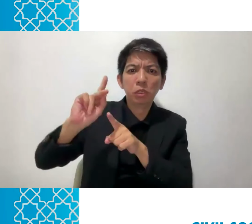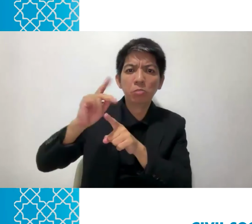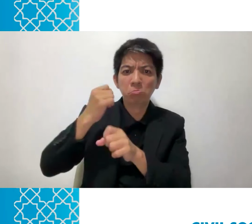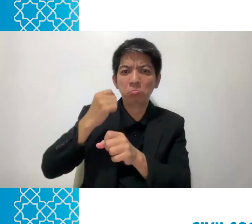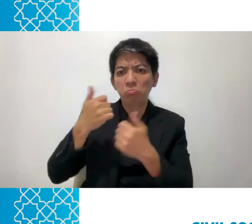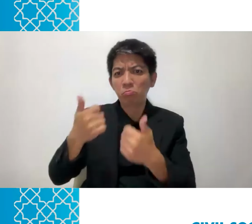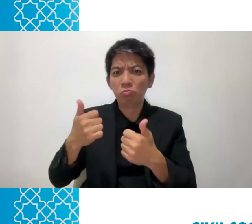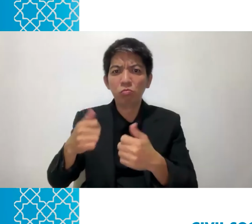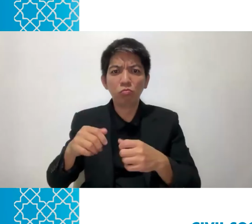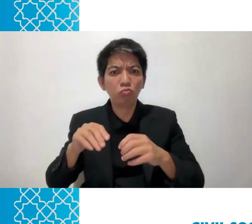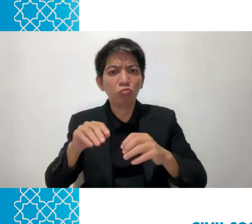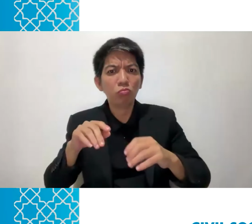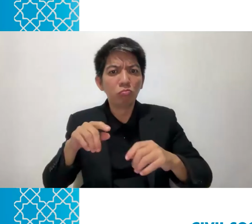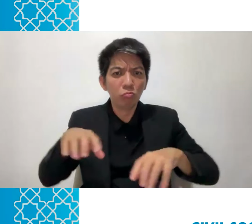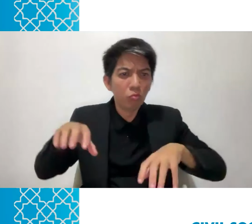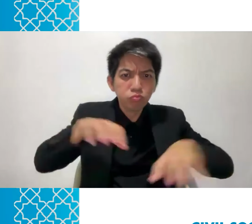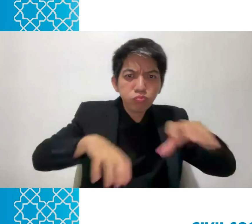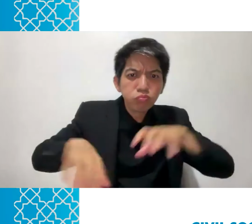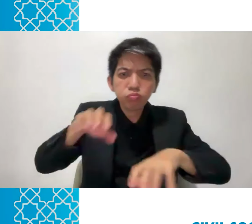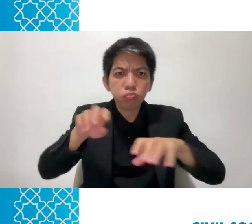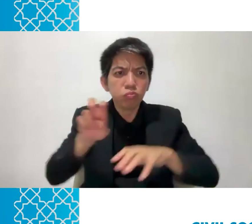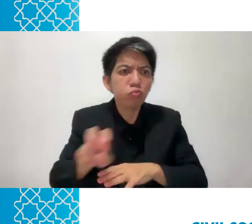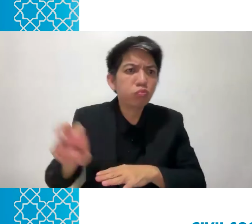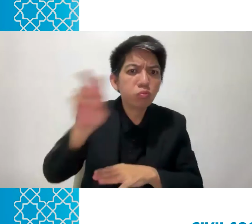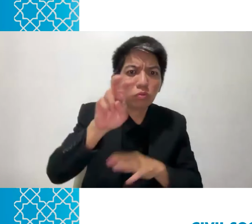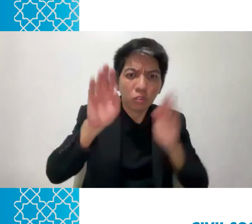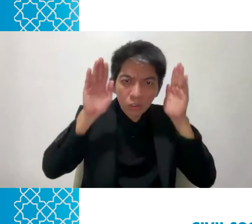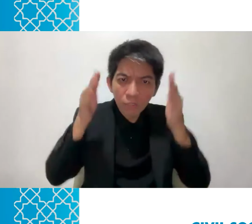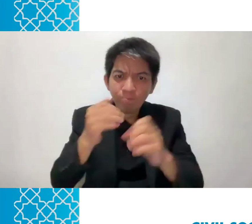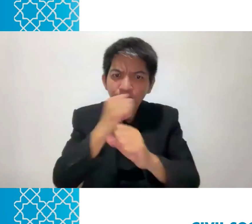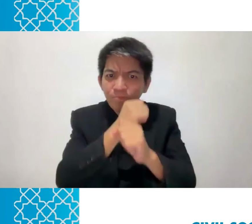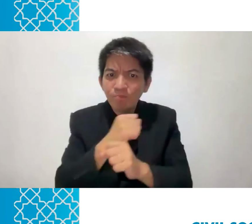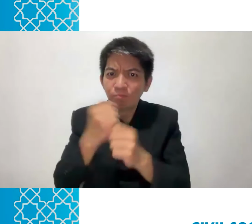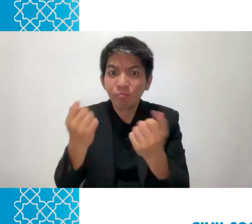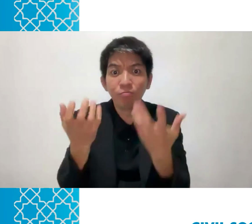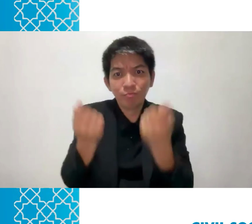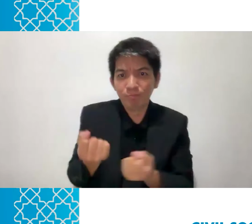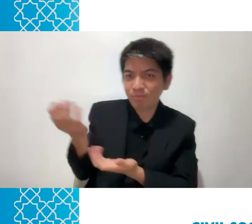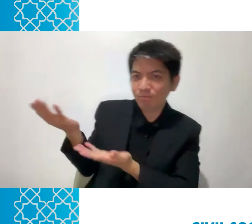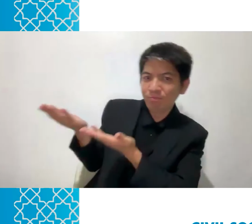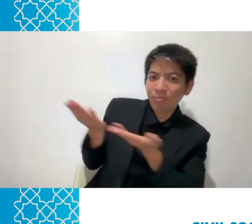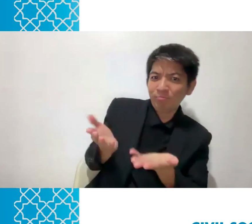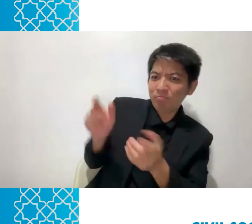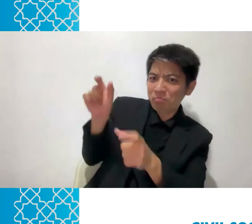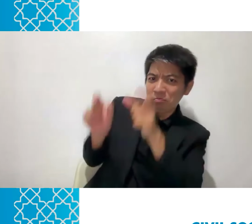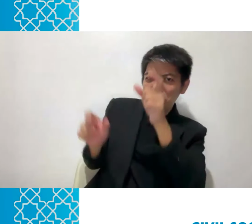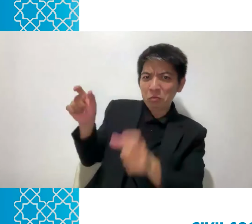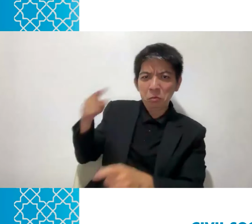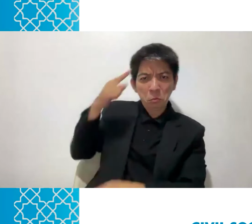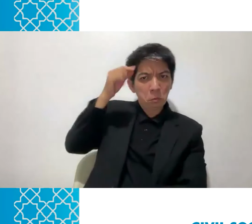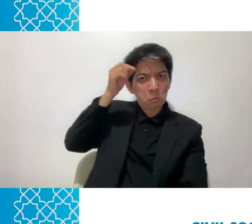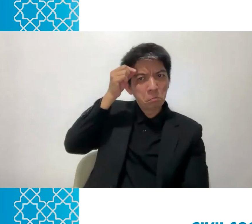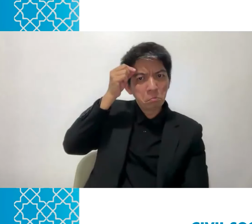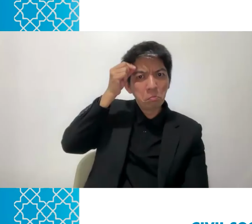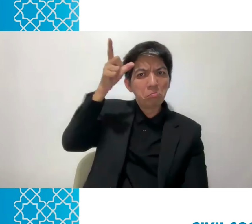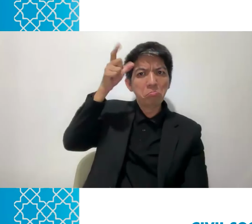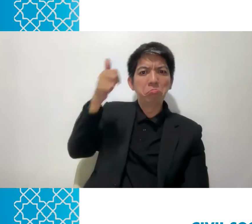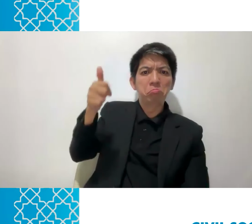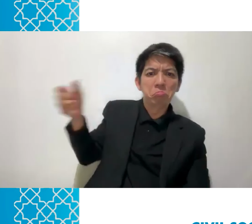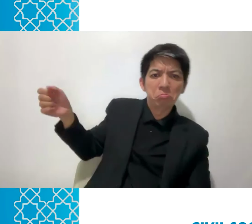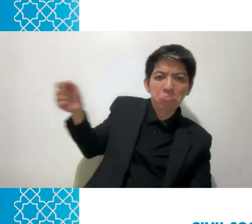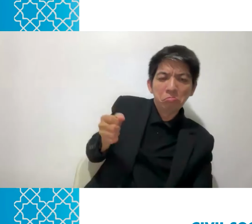professionals members today who are also experts in their own right. And in particular, about 1/3 of our members are based in Asia Pacific. So this